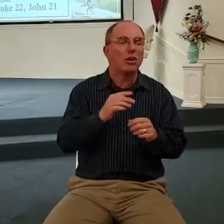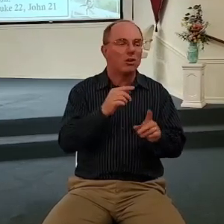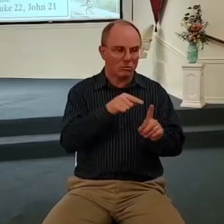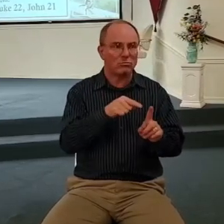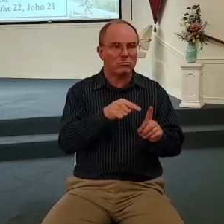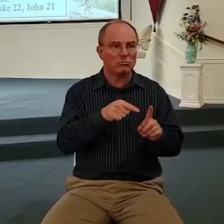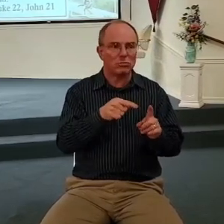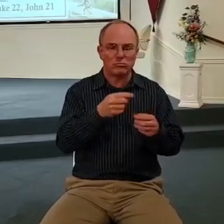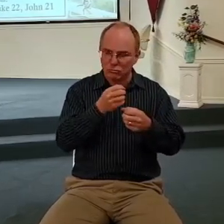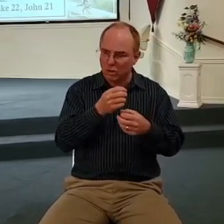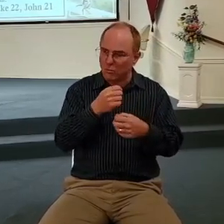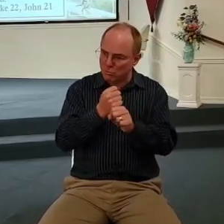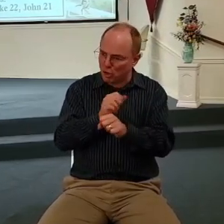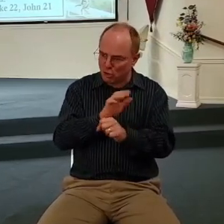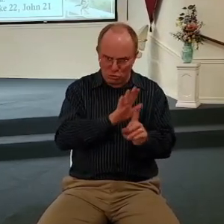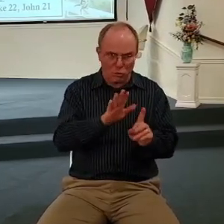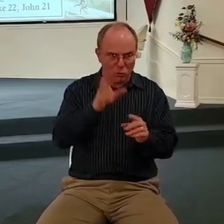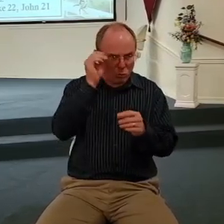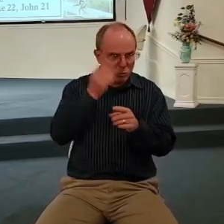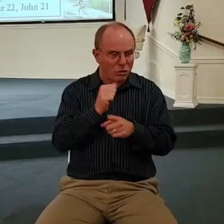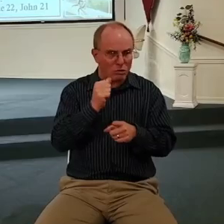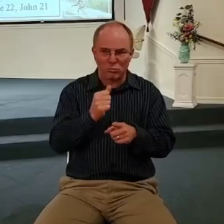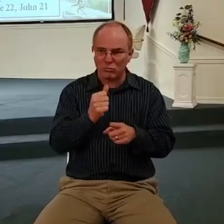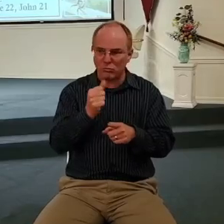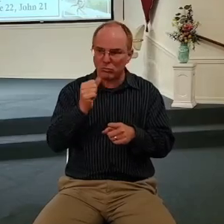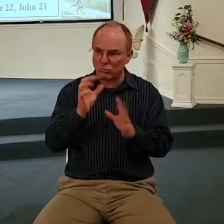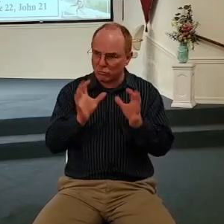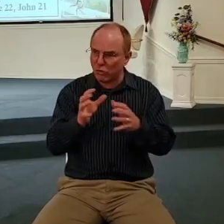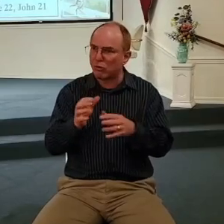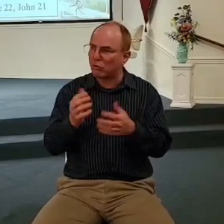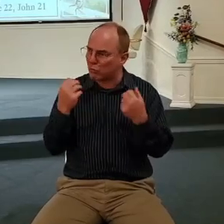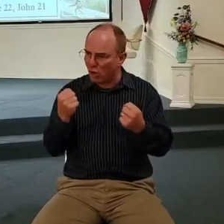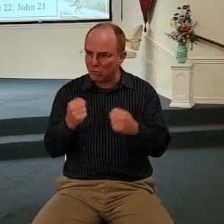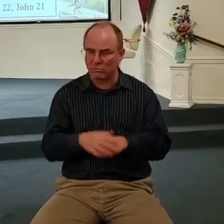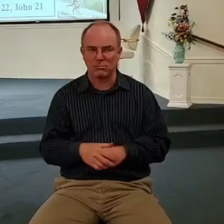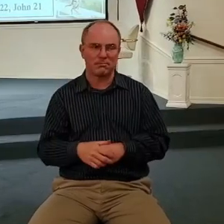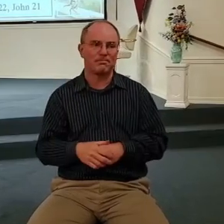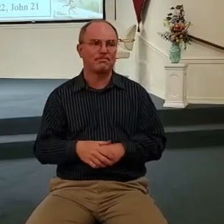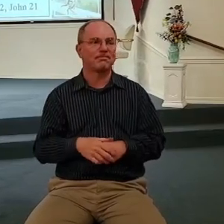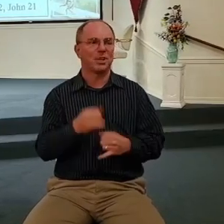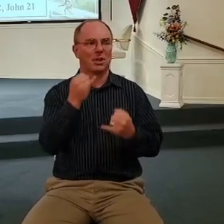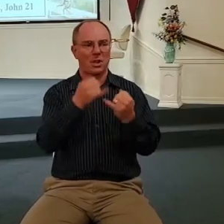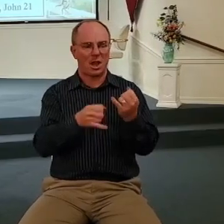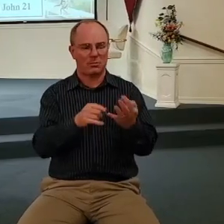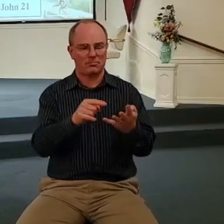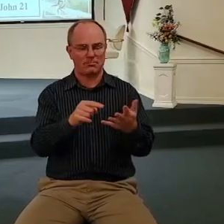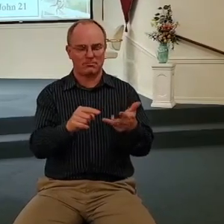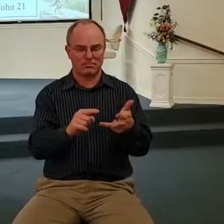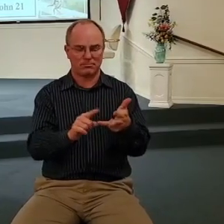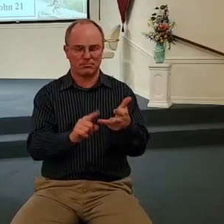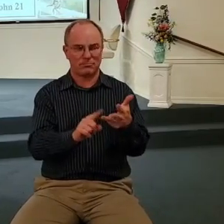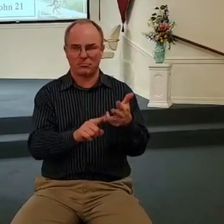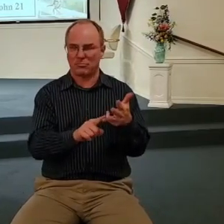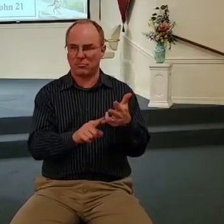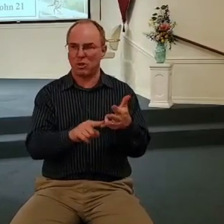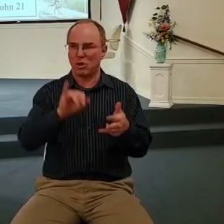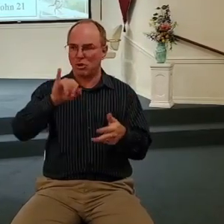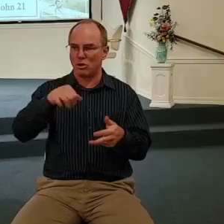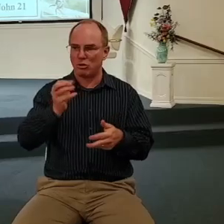Last, I'd like to share another story from John 21. If you'd like to flip over, more than